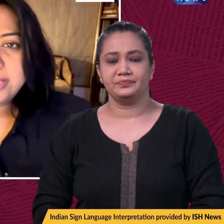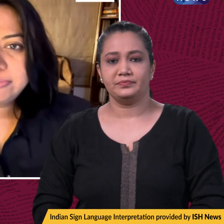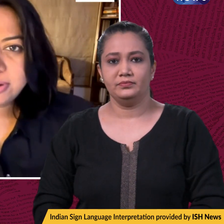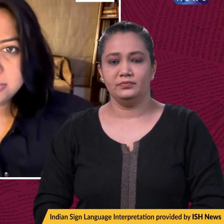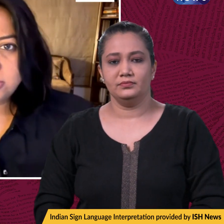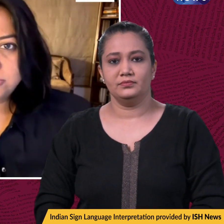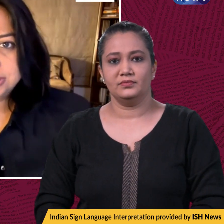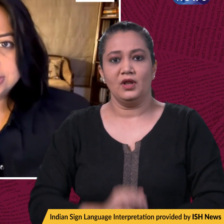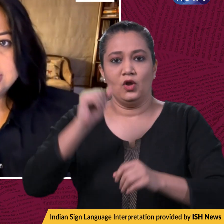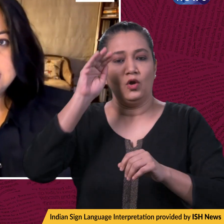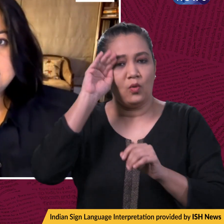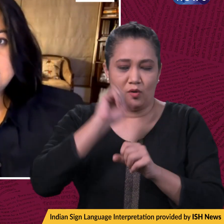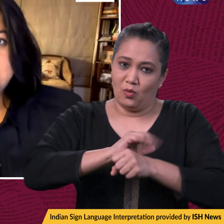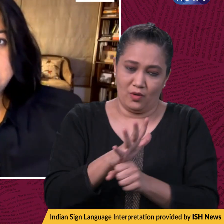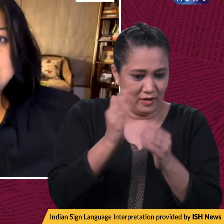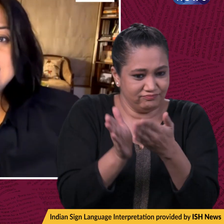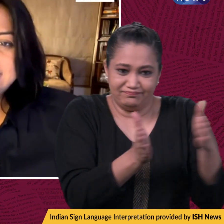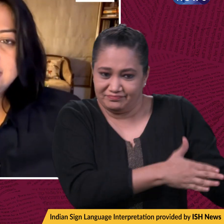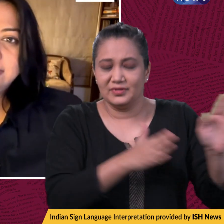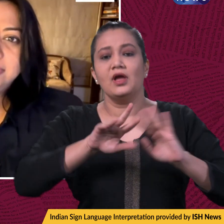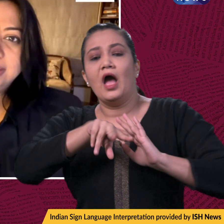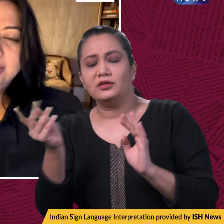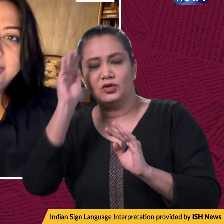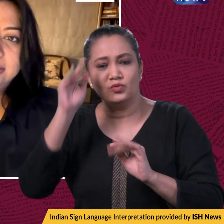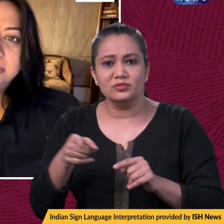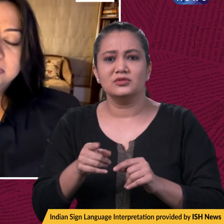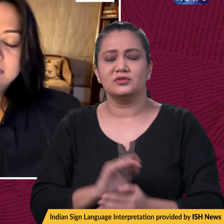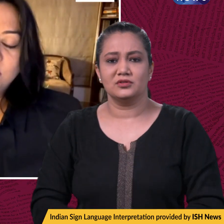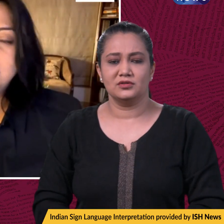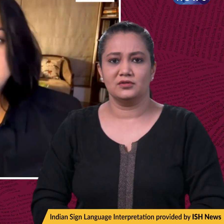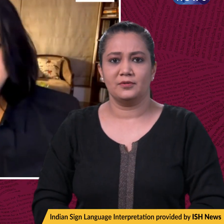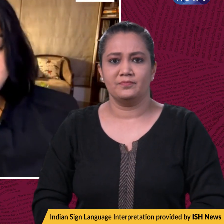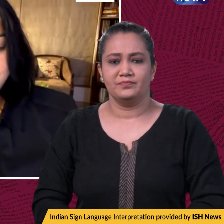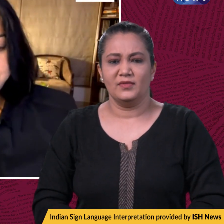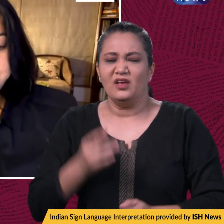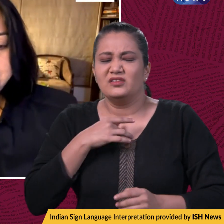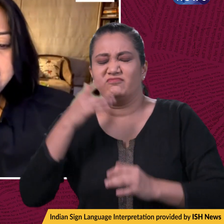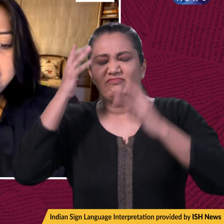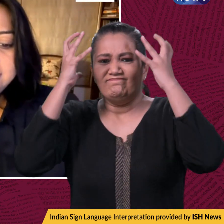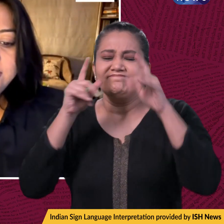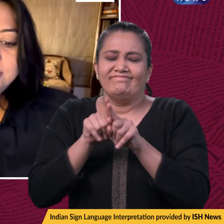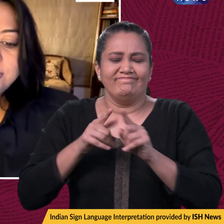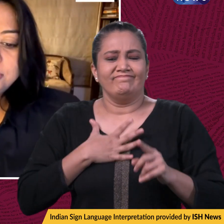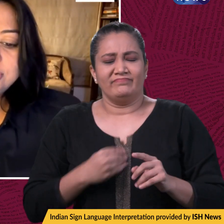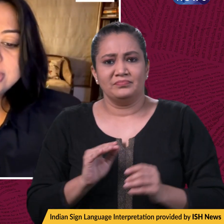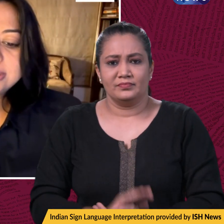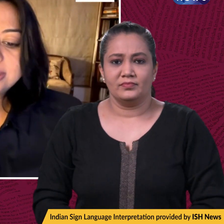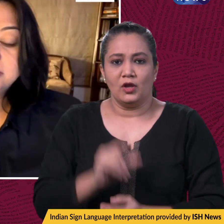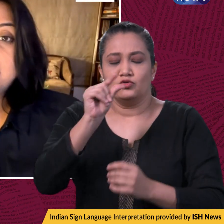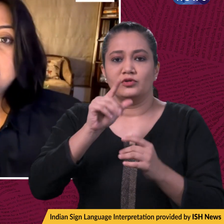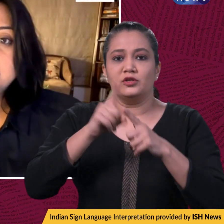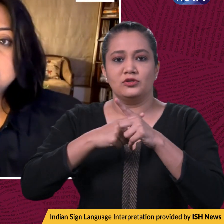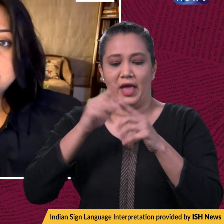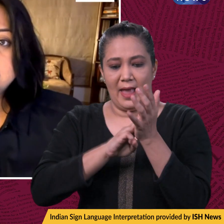Moving away from COVID, and this is a very telling, very worrying story. The Union Social Justice